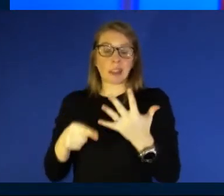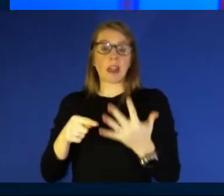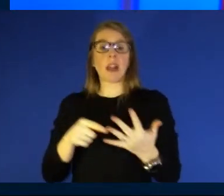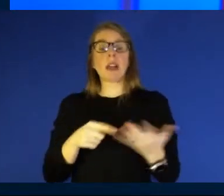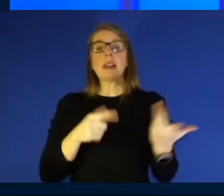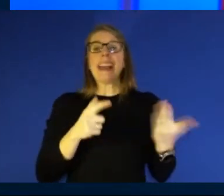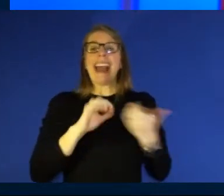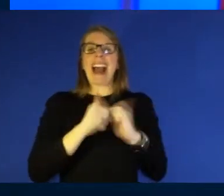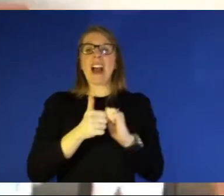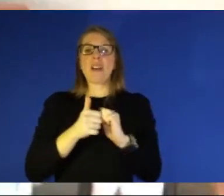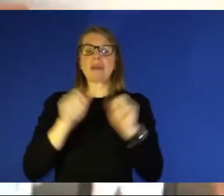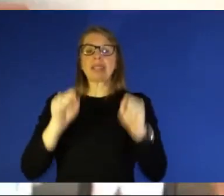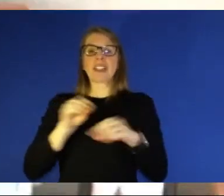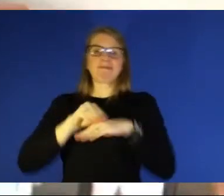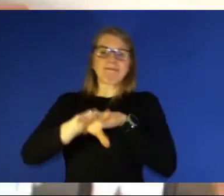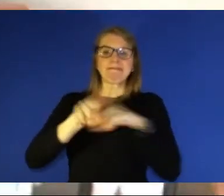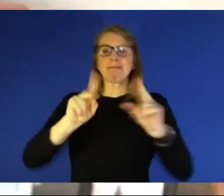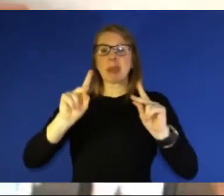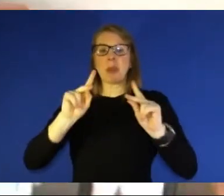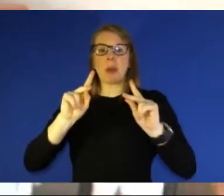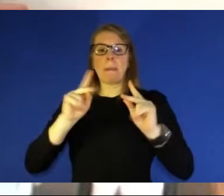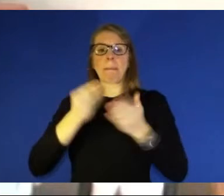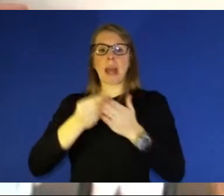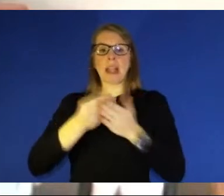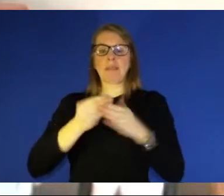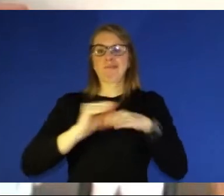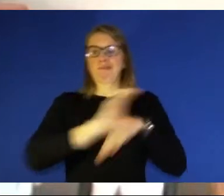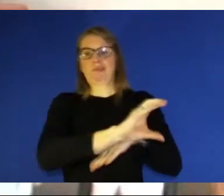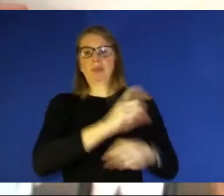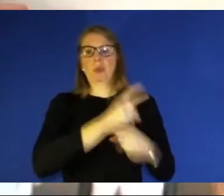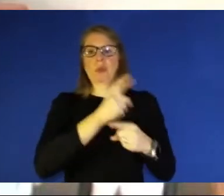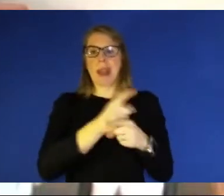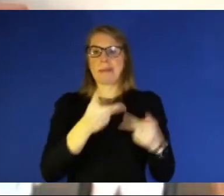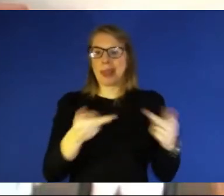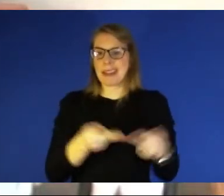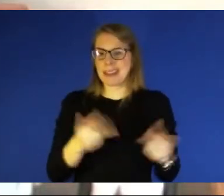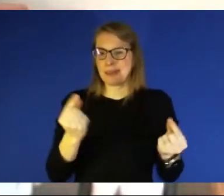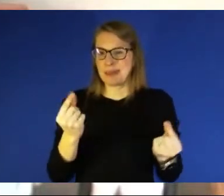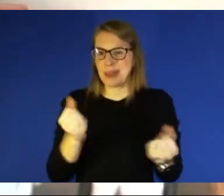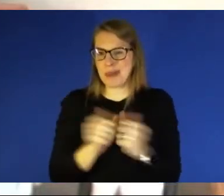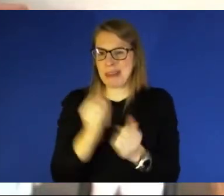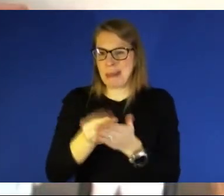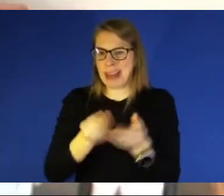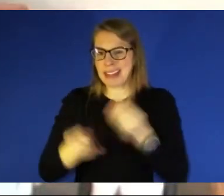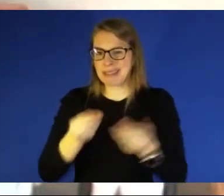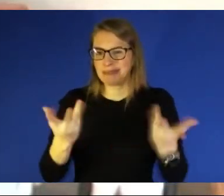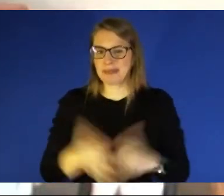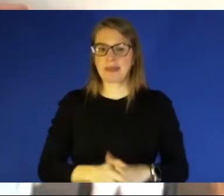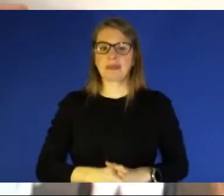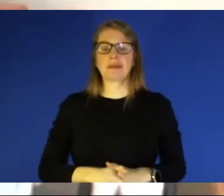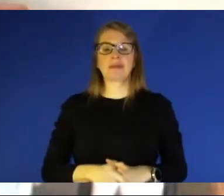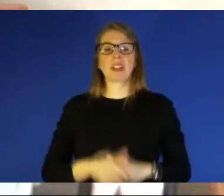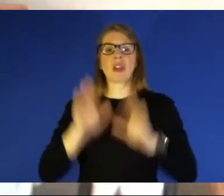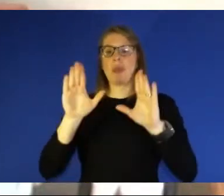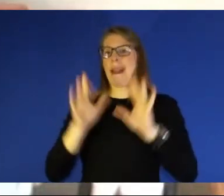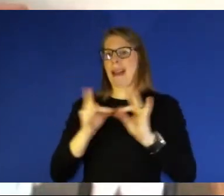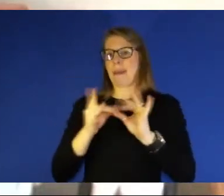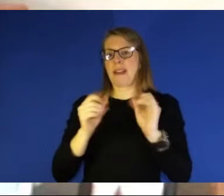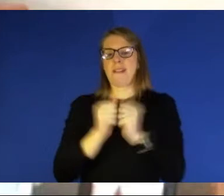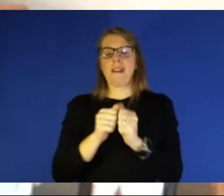places? Yeah, absolutely. And you know, great comments from